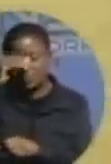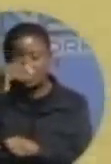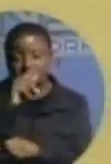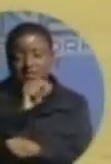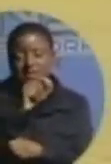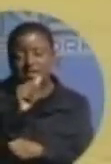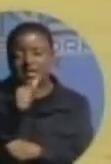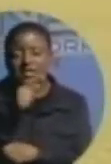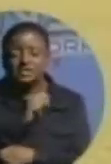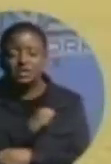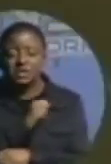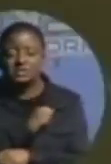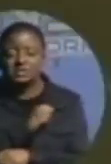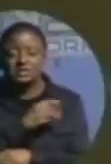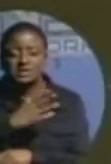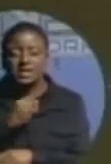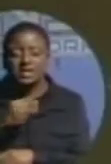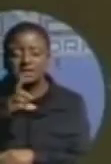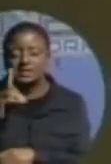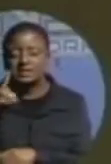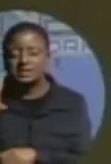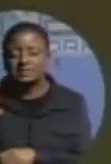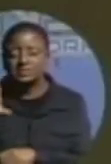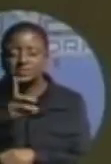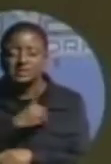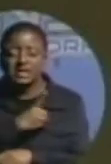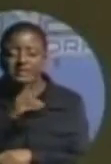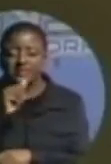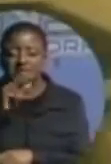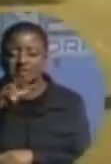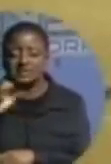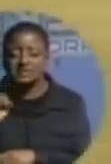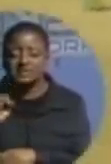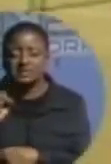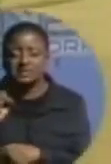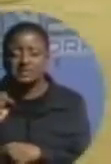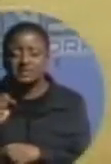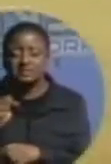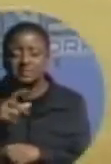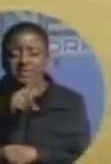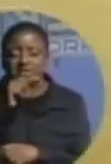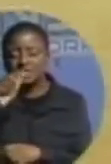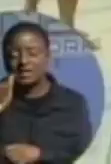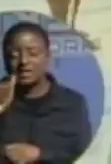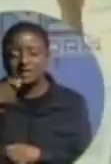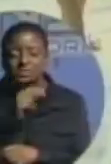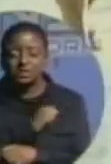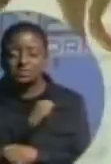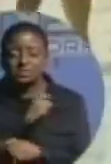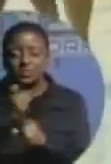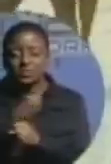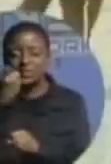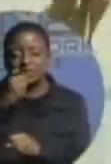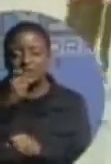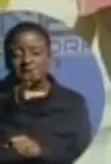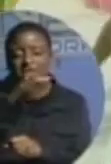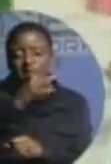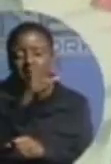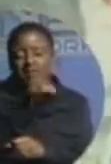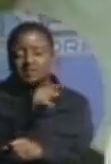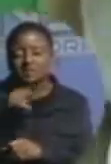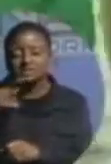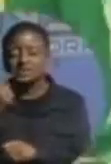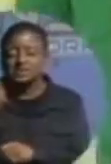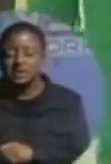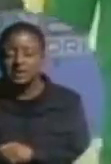Davis Pitbulls involved in a high-scoring affair. The Scorpions go on to win this one, 18-10. We performed a little well. It was a